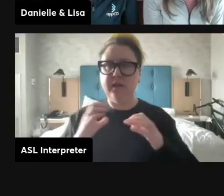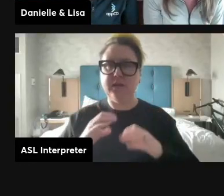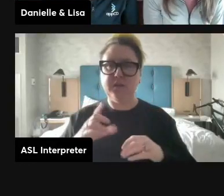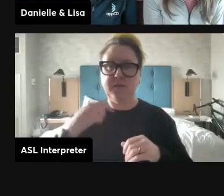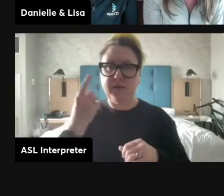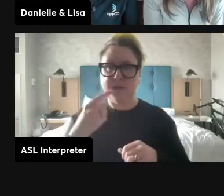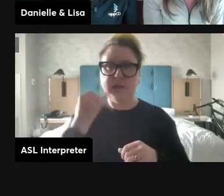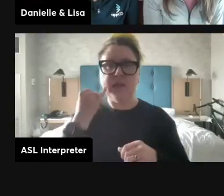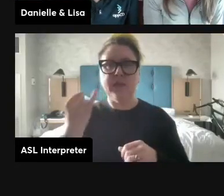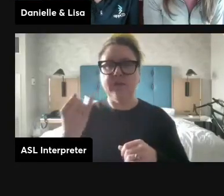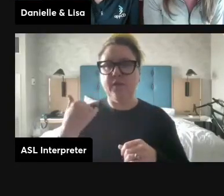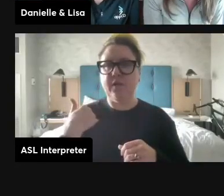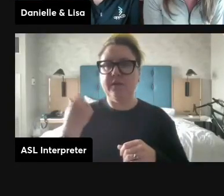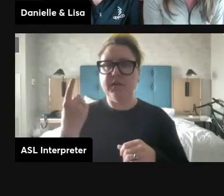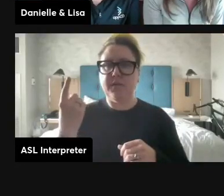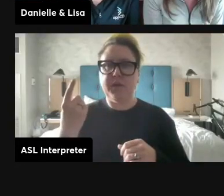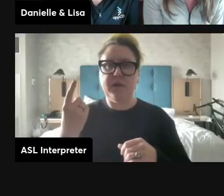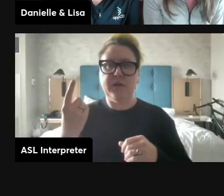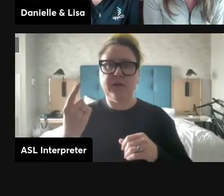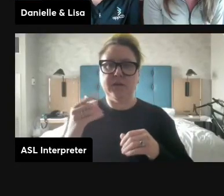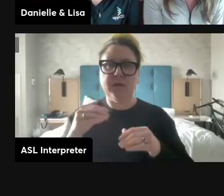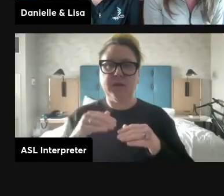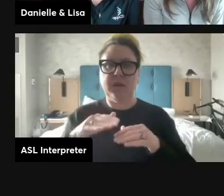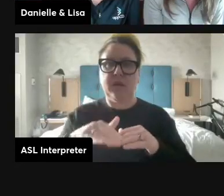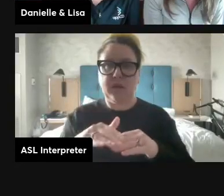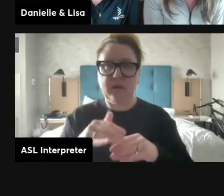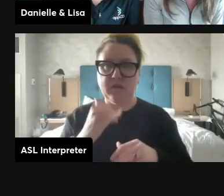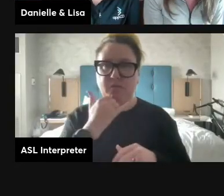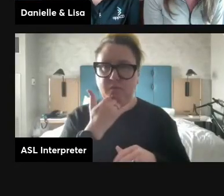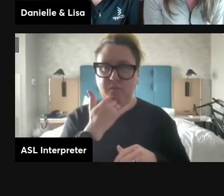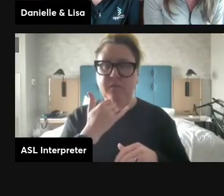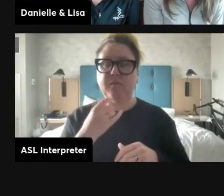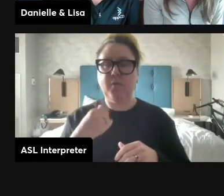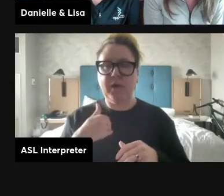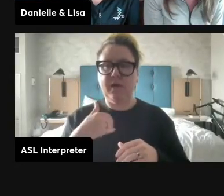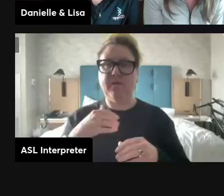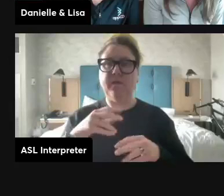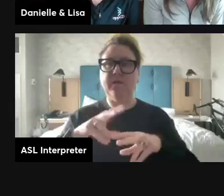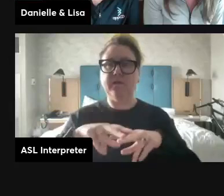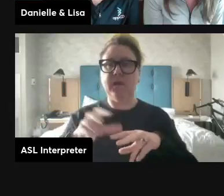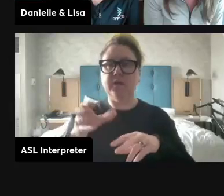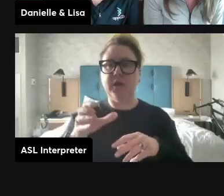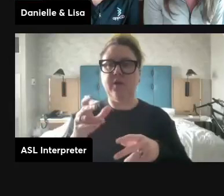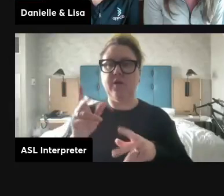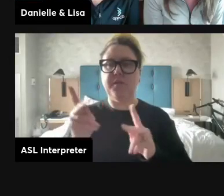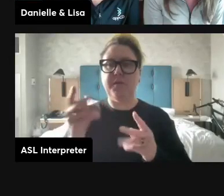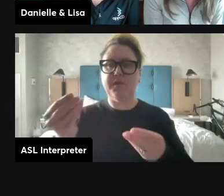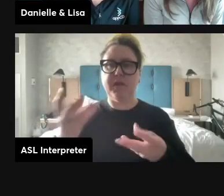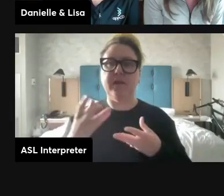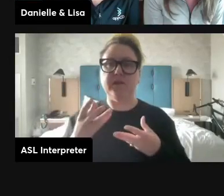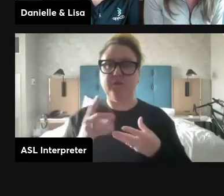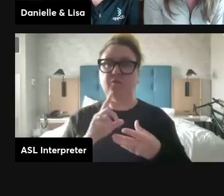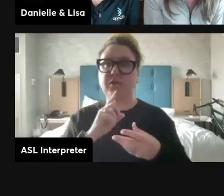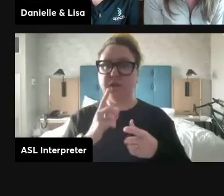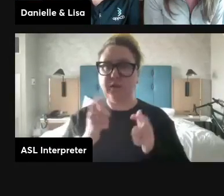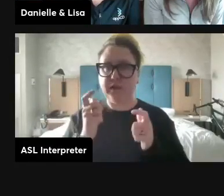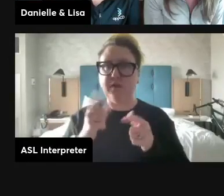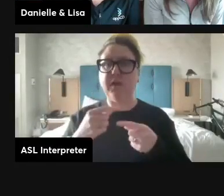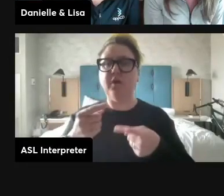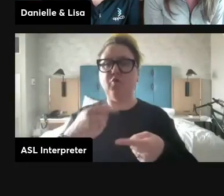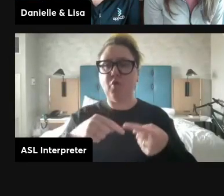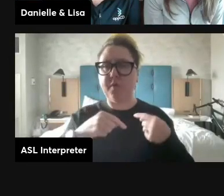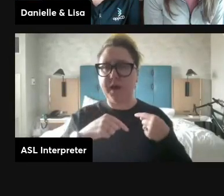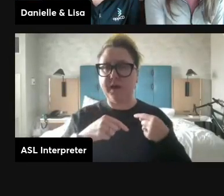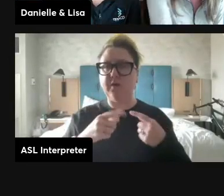have a Slack channel dedicated, we have Jira tickets, people tell us really quickly, and we can roll back very quickly, thanks to